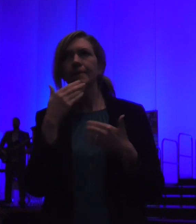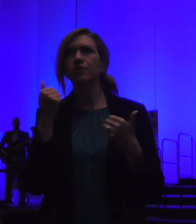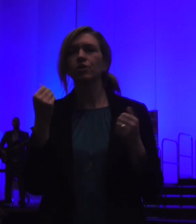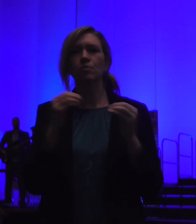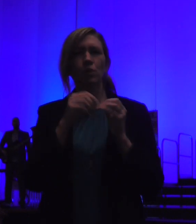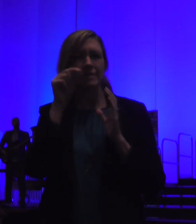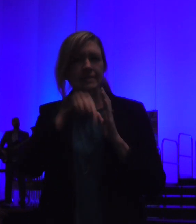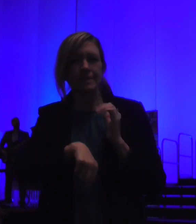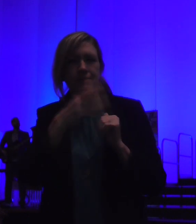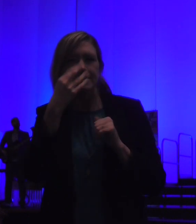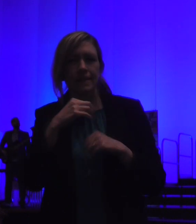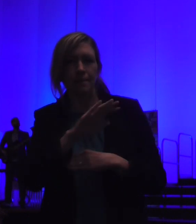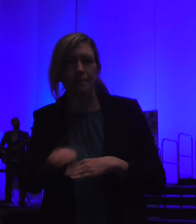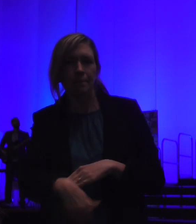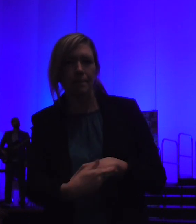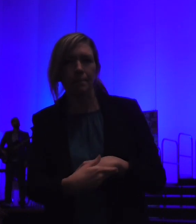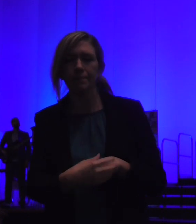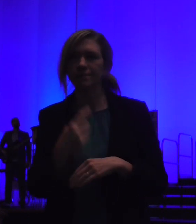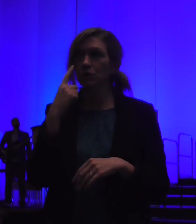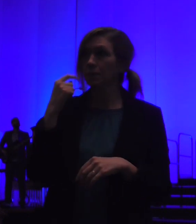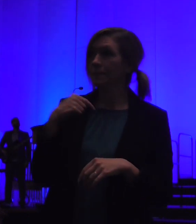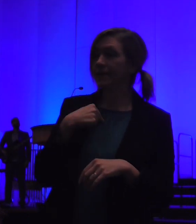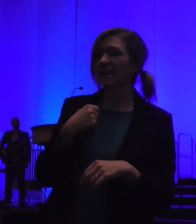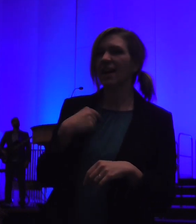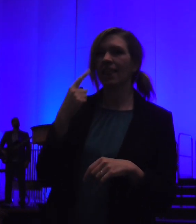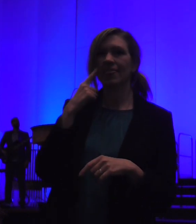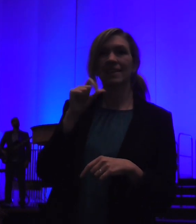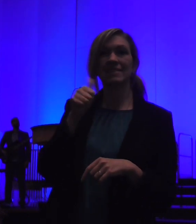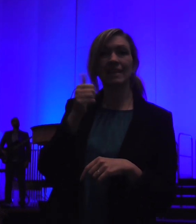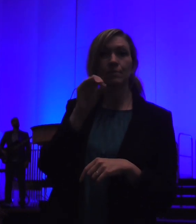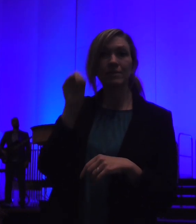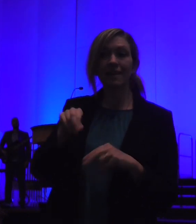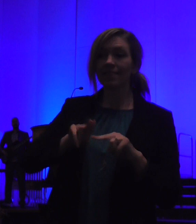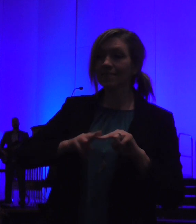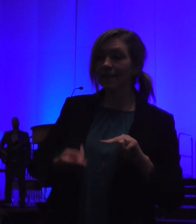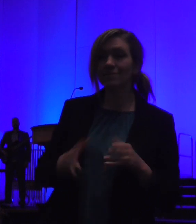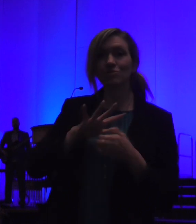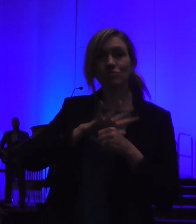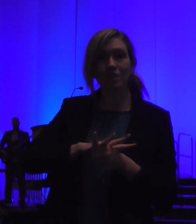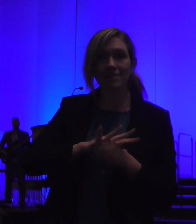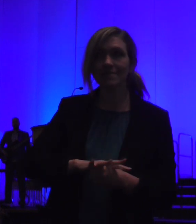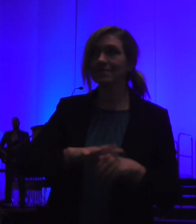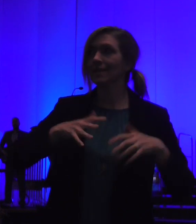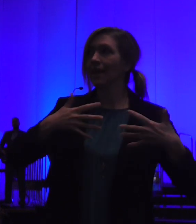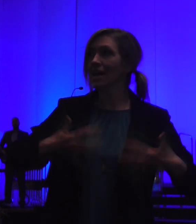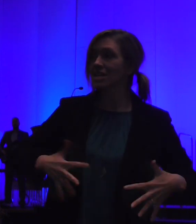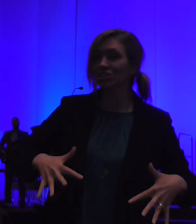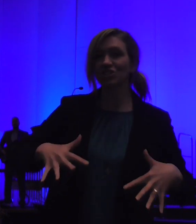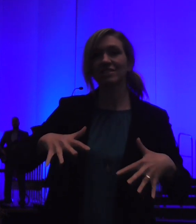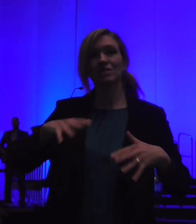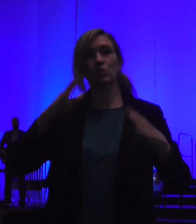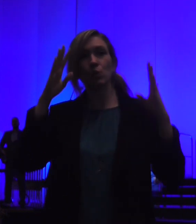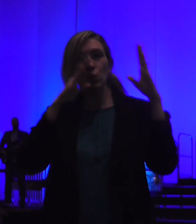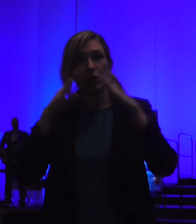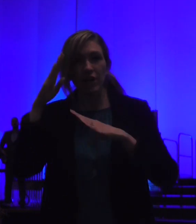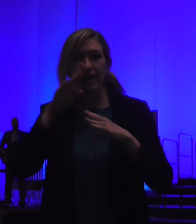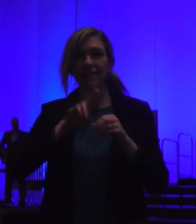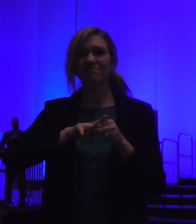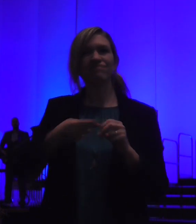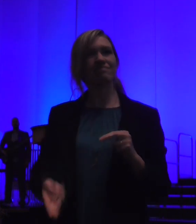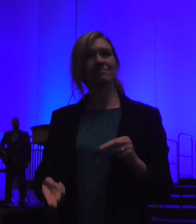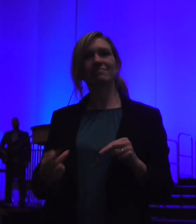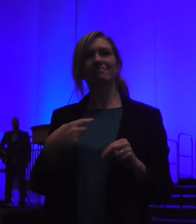better and deeper at night. Yeah, for me, I don't know, but I would take being 10% less stressed, 10% less anxious, 10% less